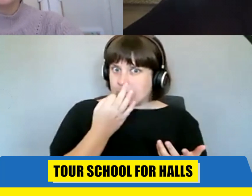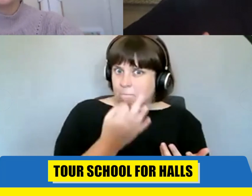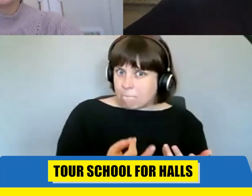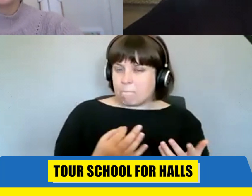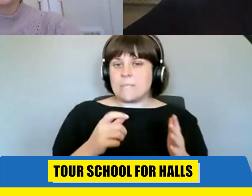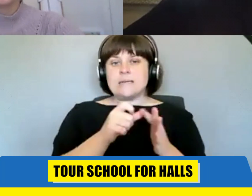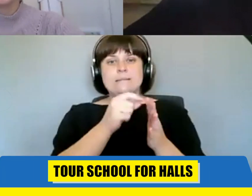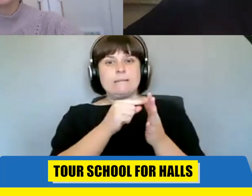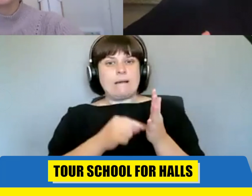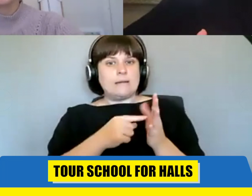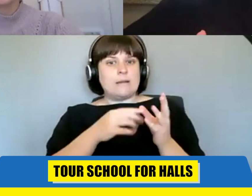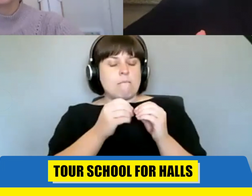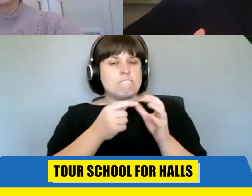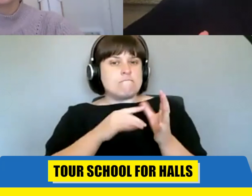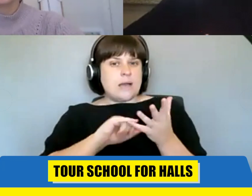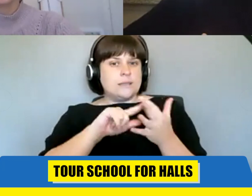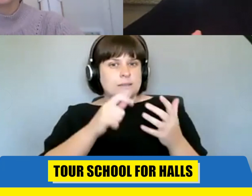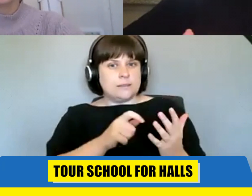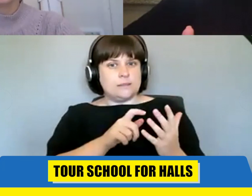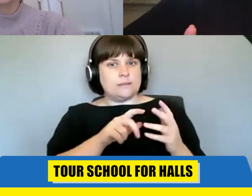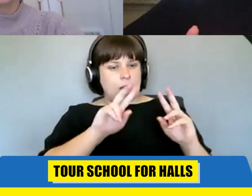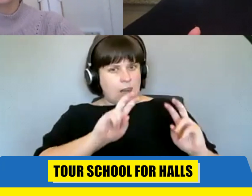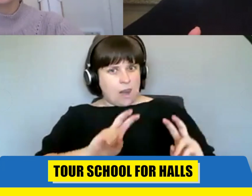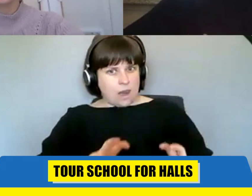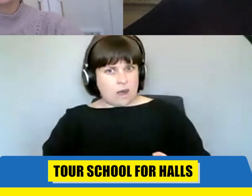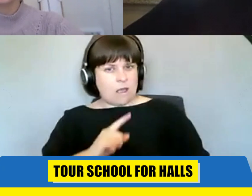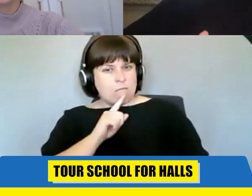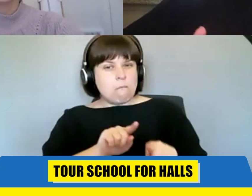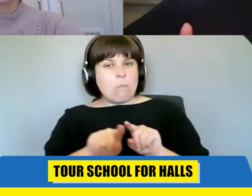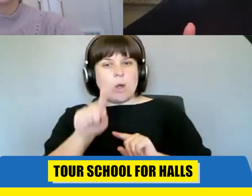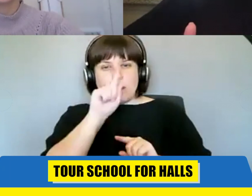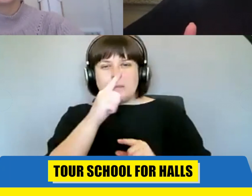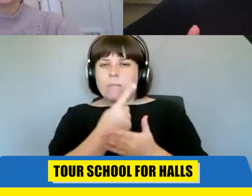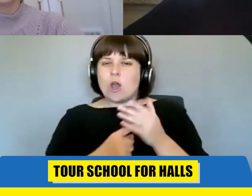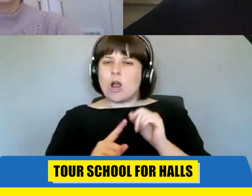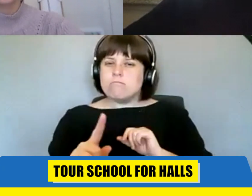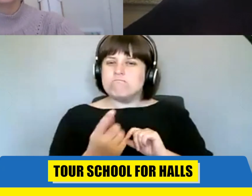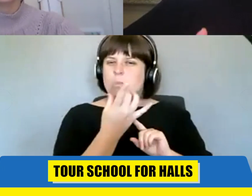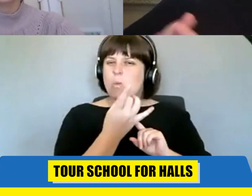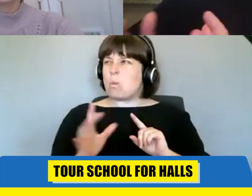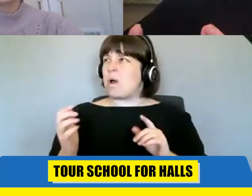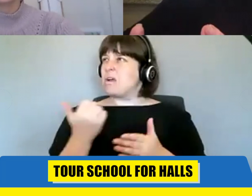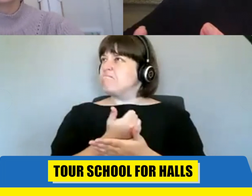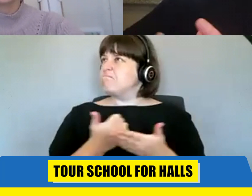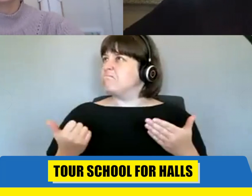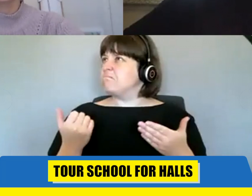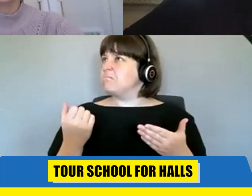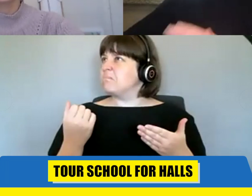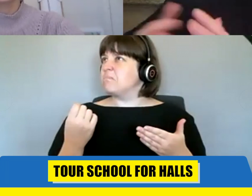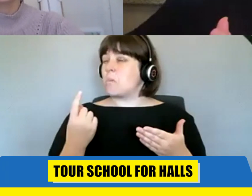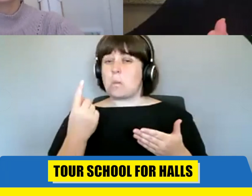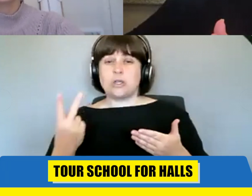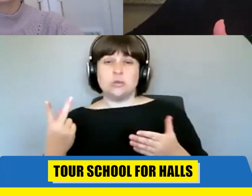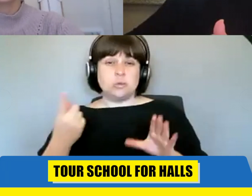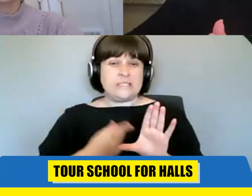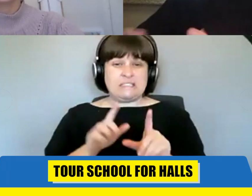Database analysis has shown that most people only attend a performing arts event once every 1 to 2 years in the sort of